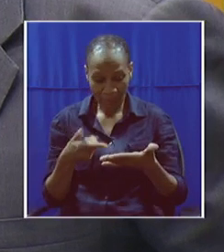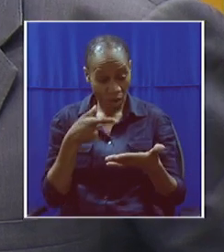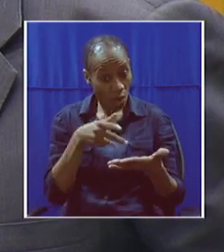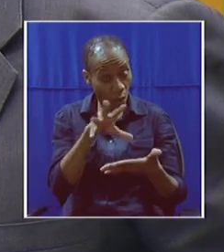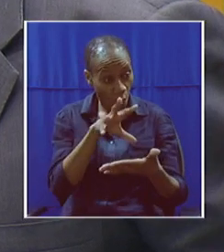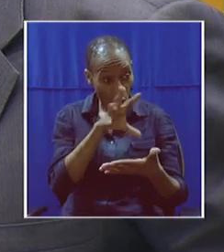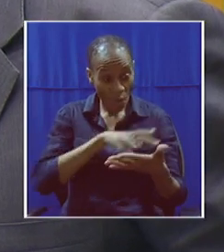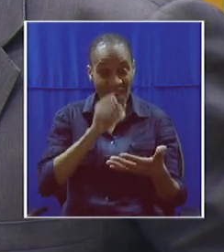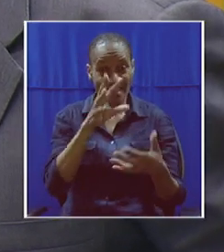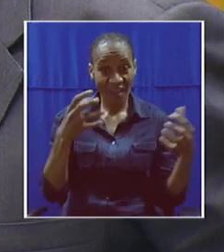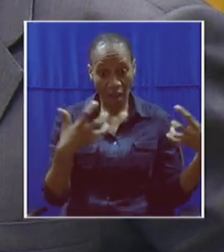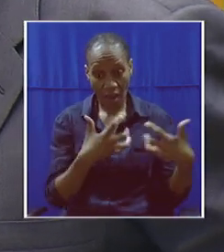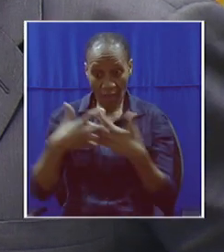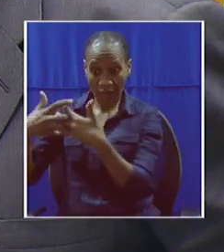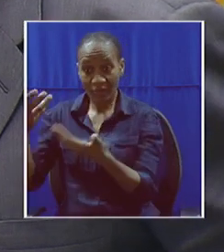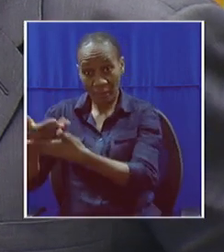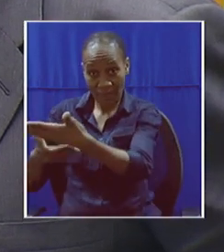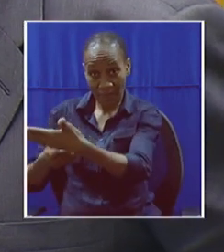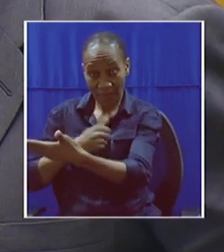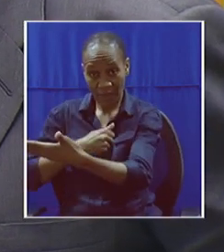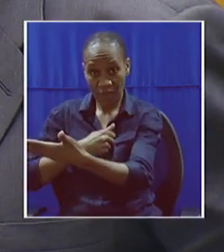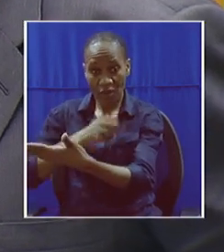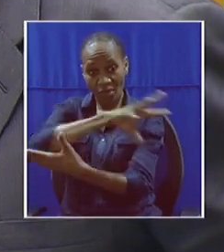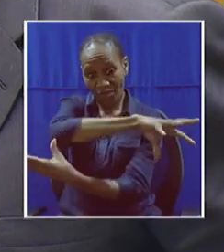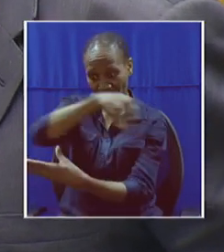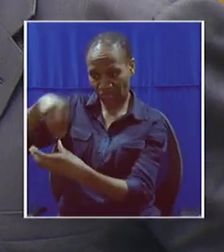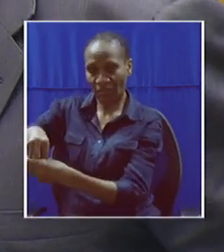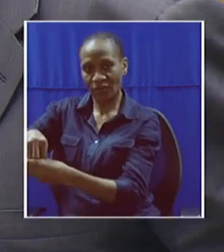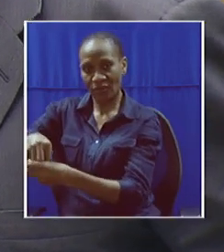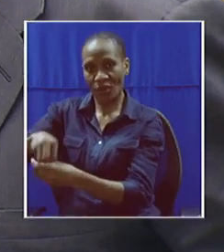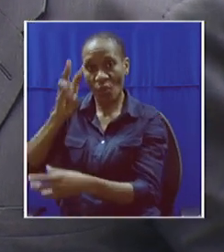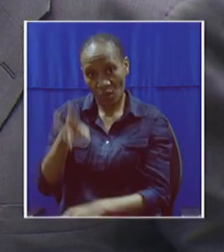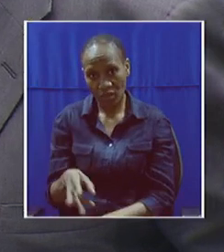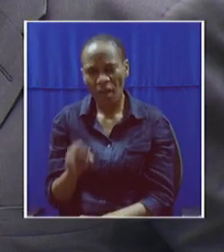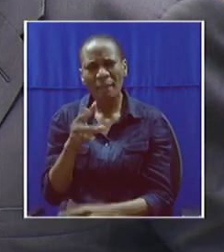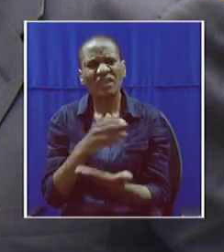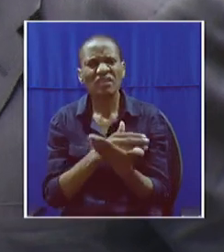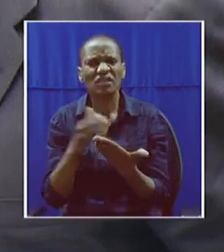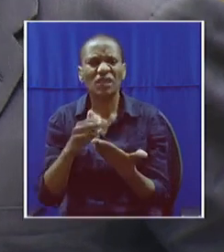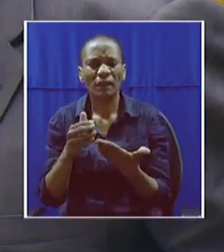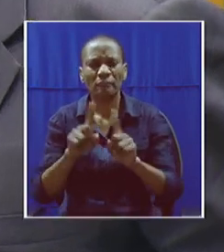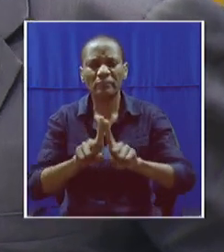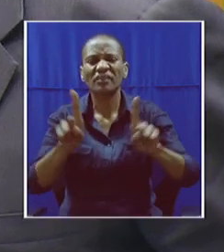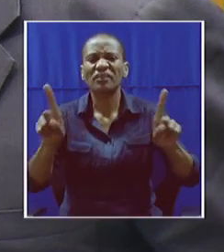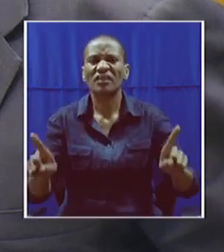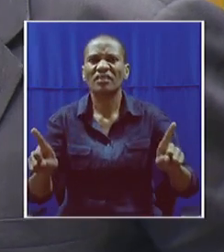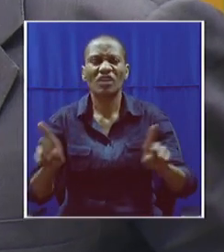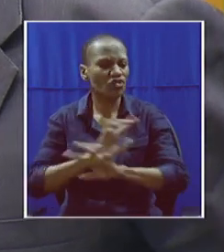the paper uh will be incorporated but those which were internally